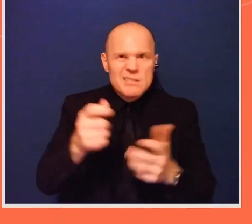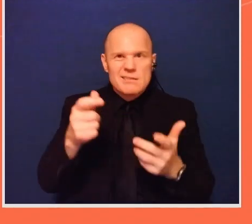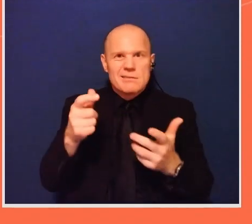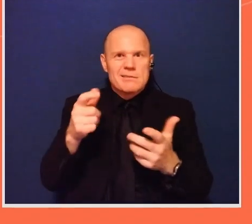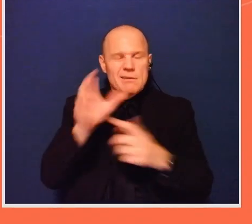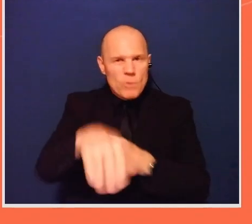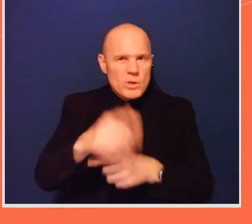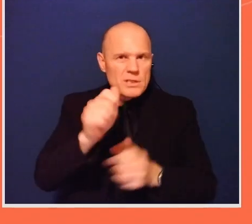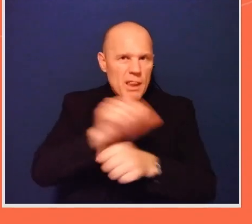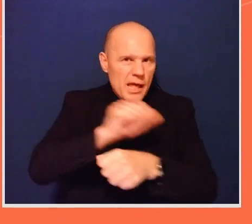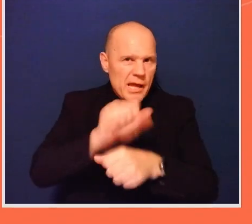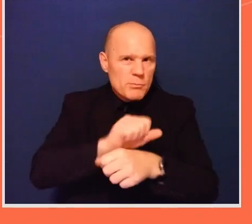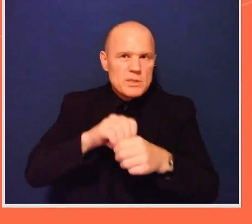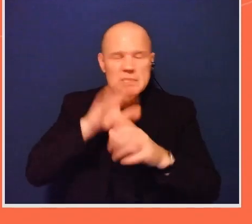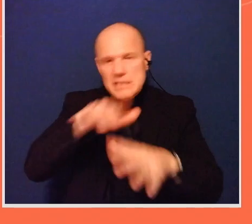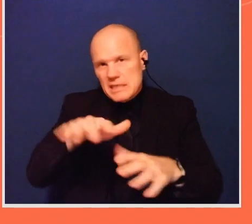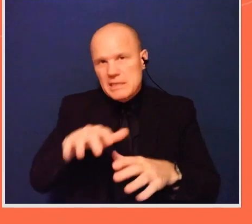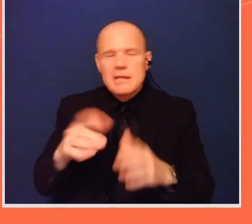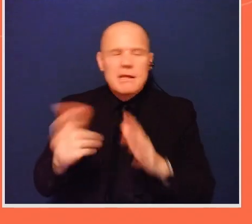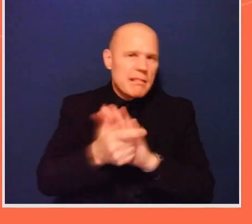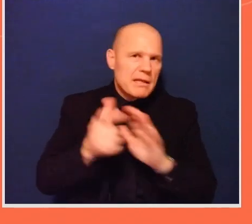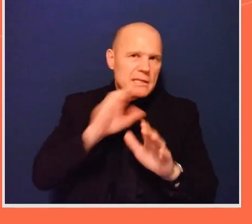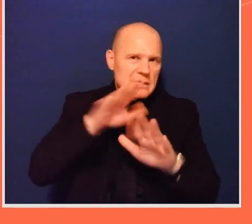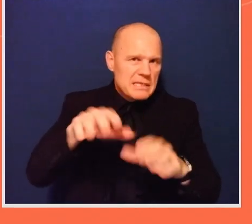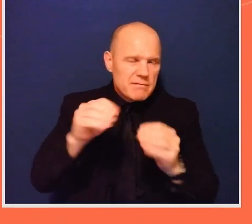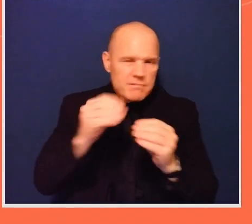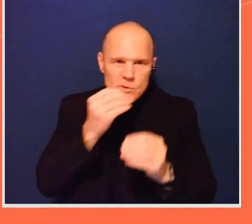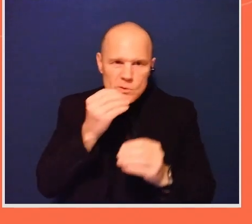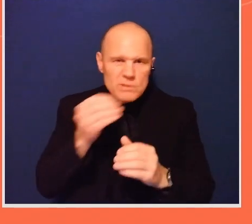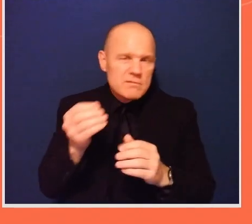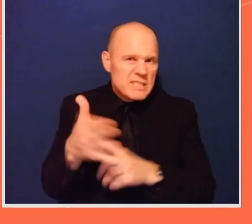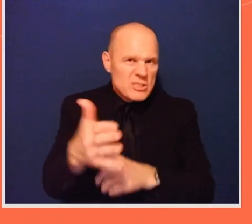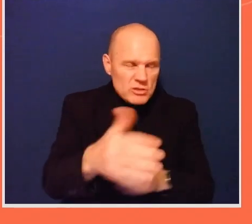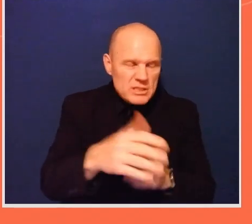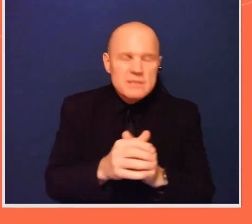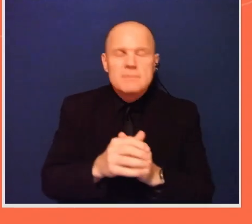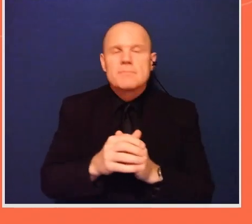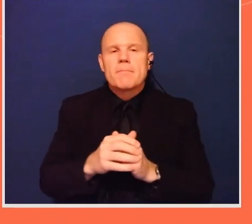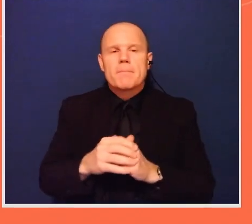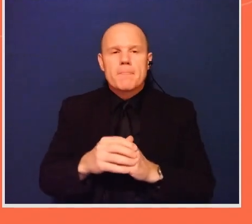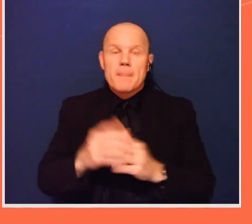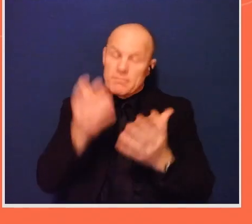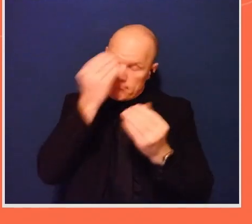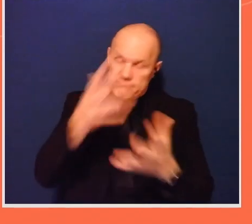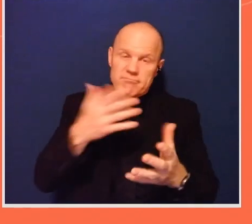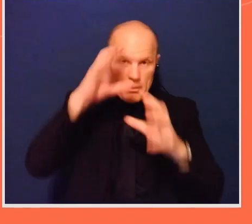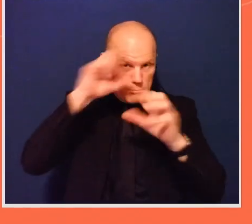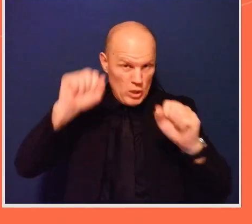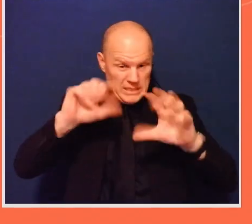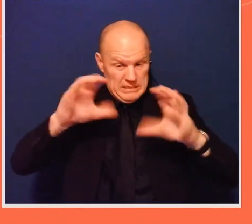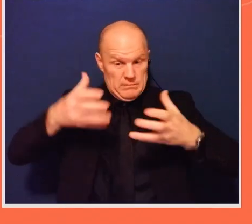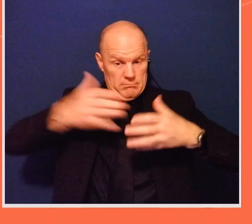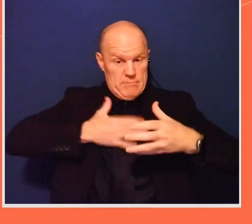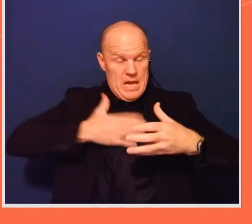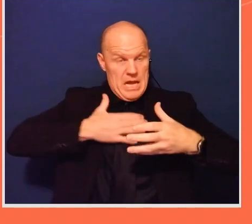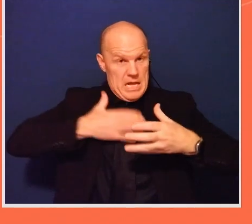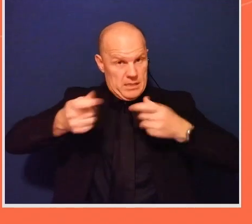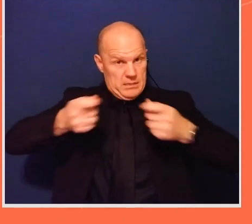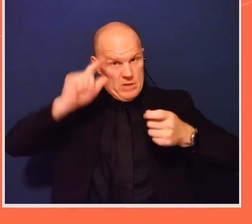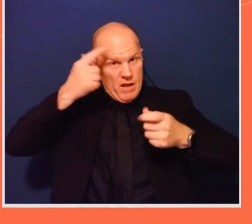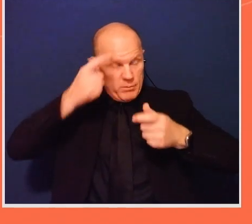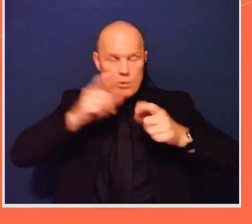whose hard shells are affected enormously by the level of acidity in the ocean that